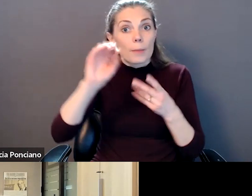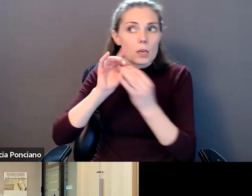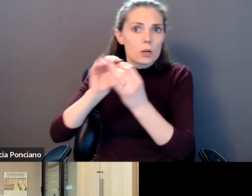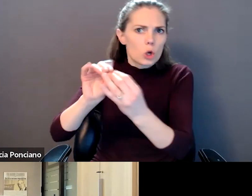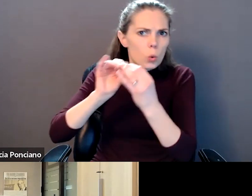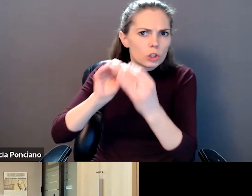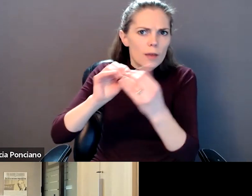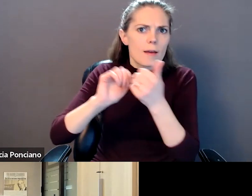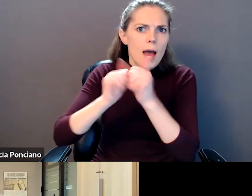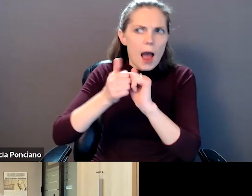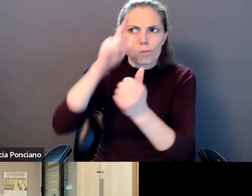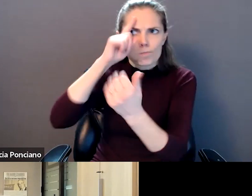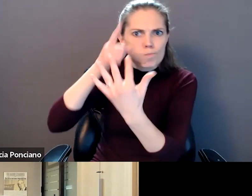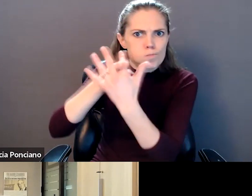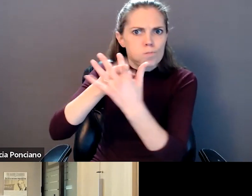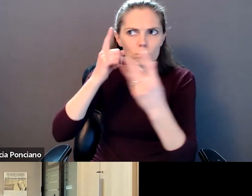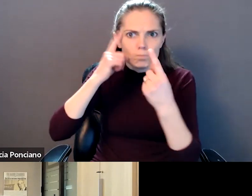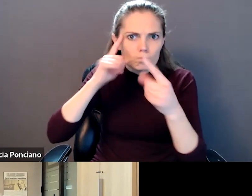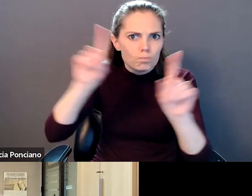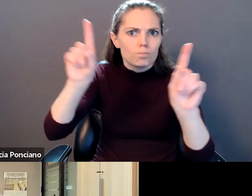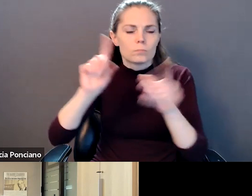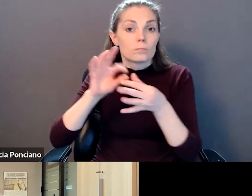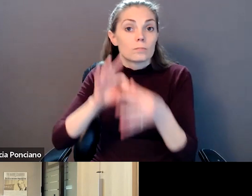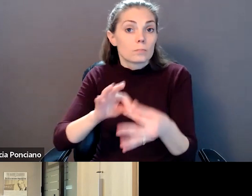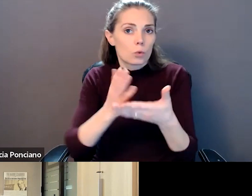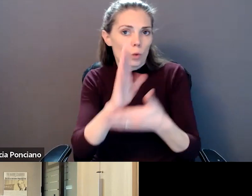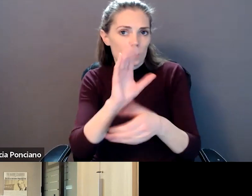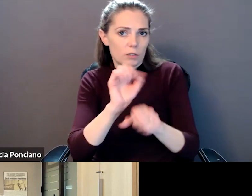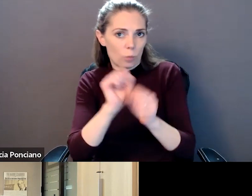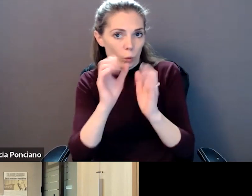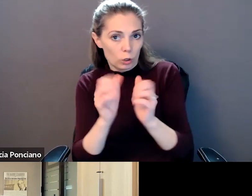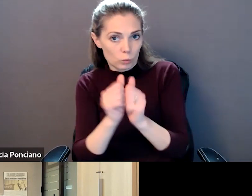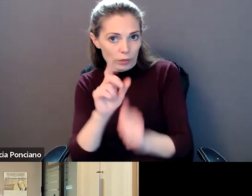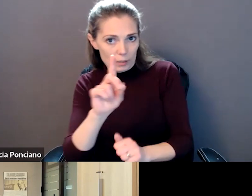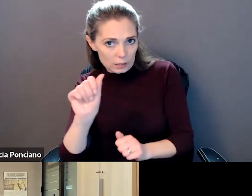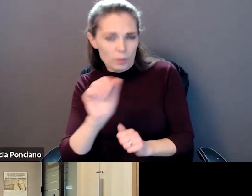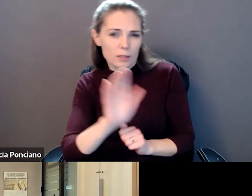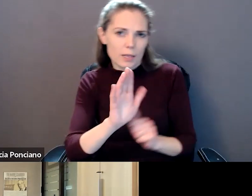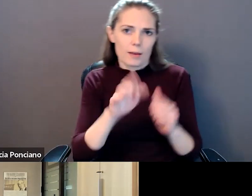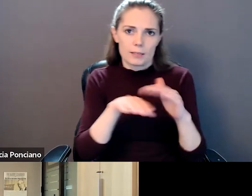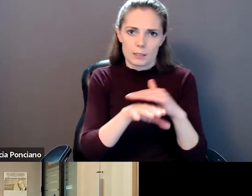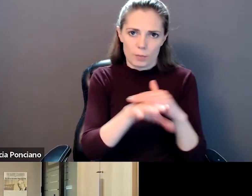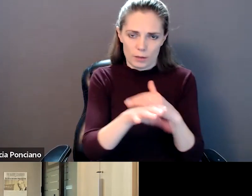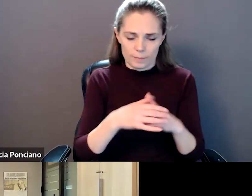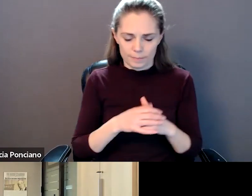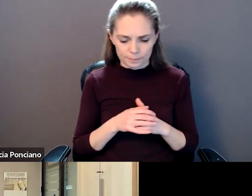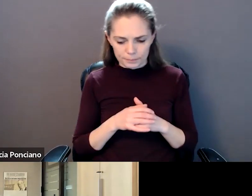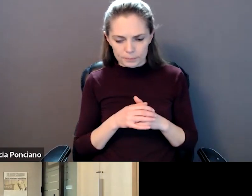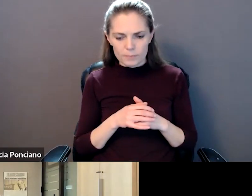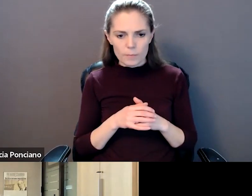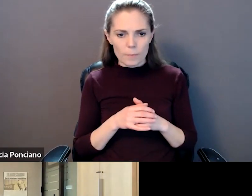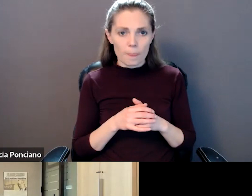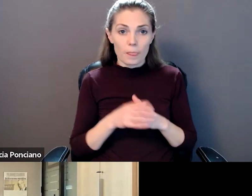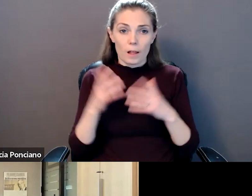to accessibility in the workplace and the rights of workers with disabilities. Historically, and up until the present day, unions continue